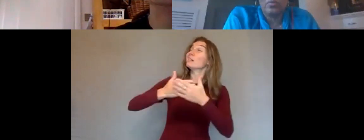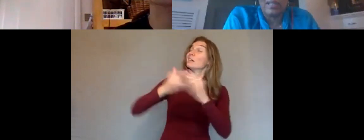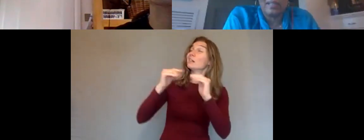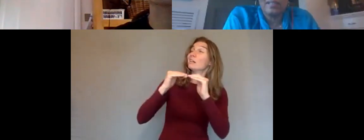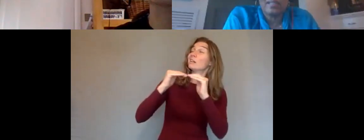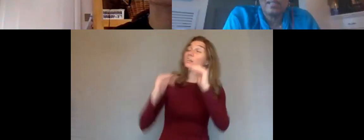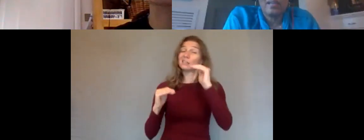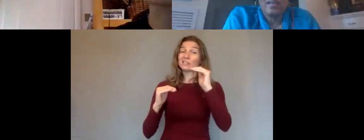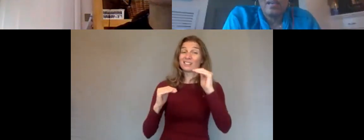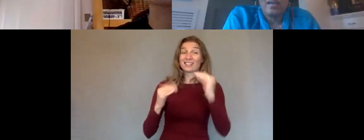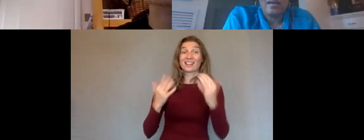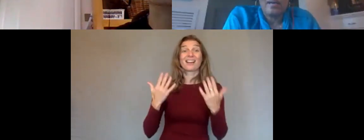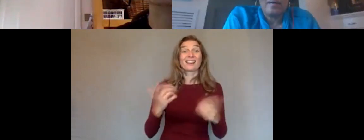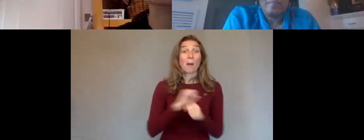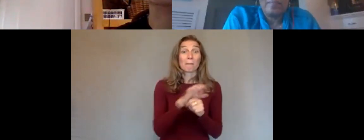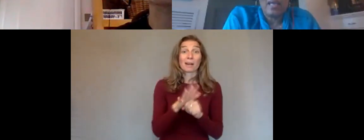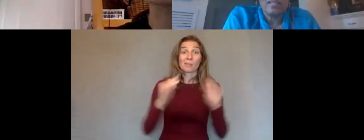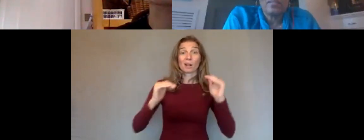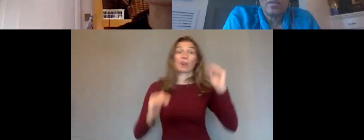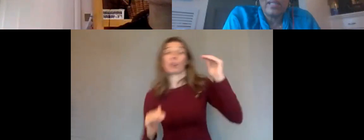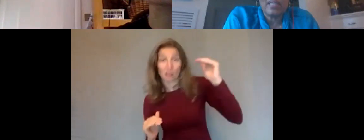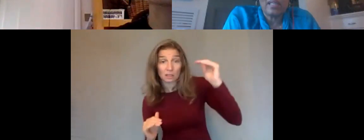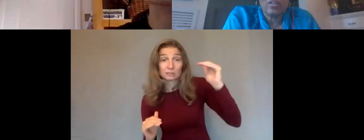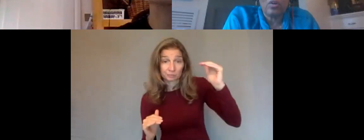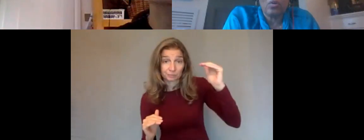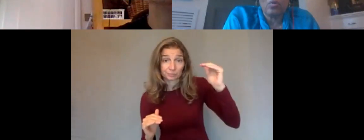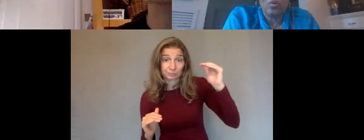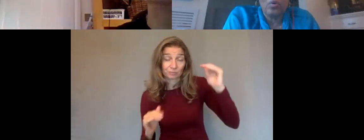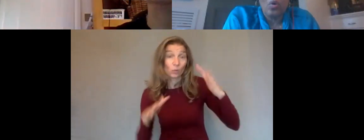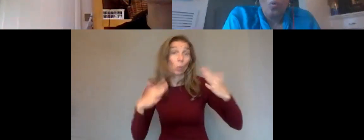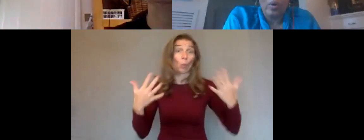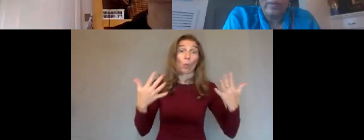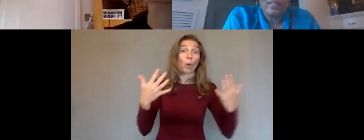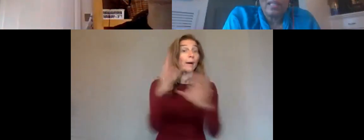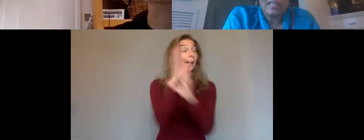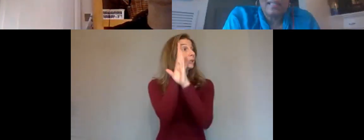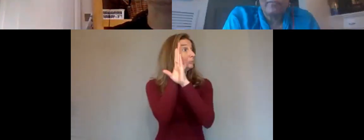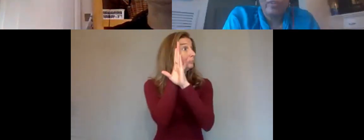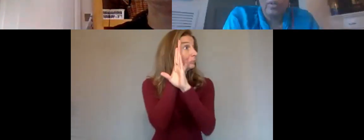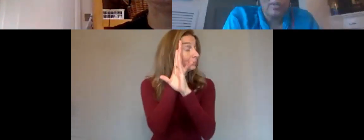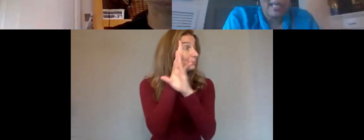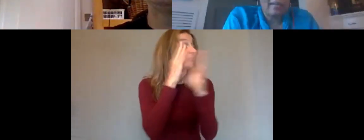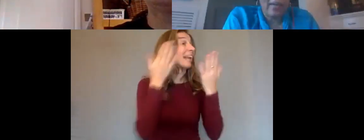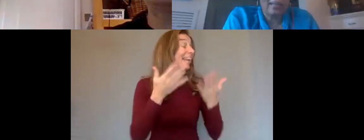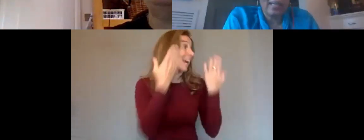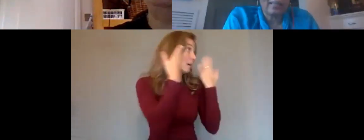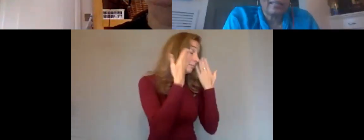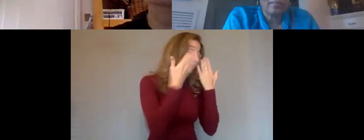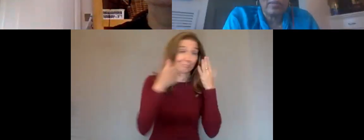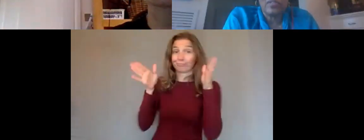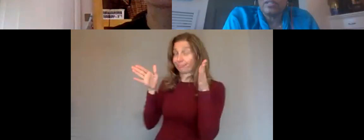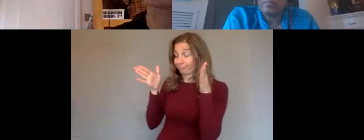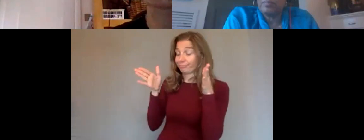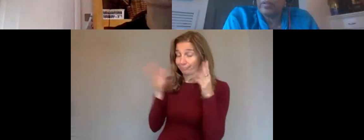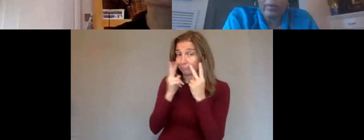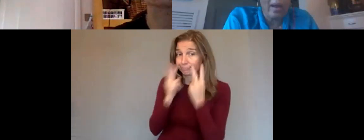who doesn't. And so I think, what we've seen is for those that have had access,